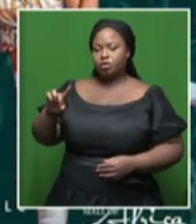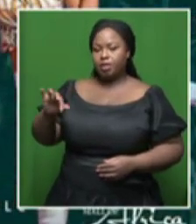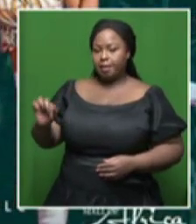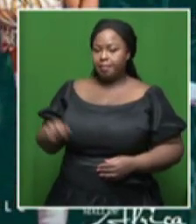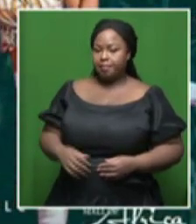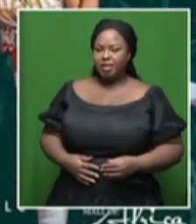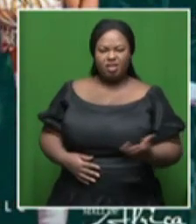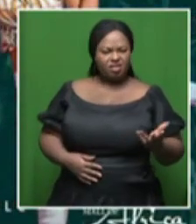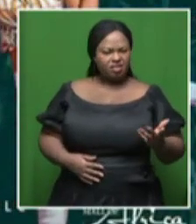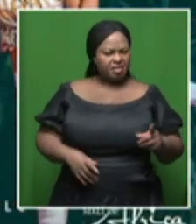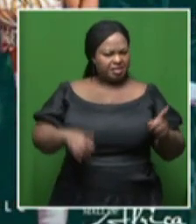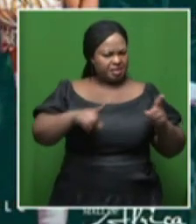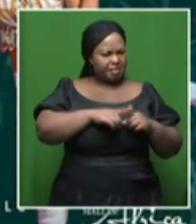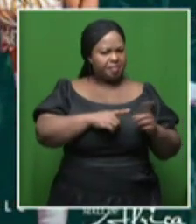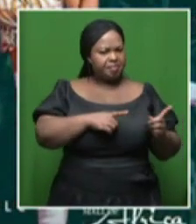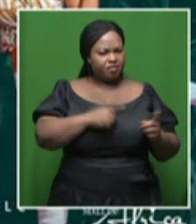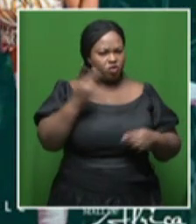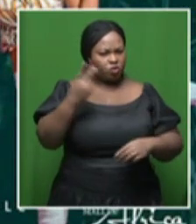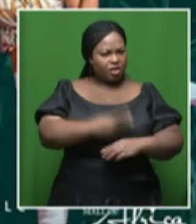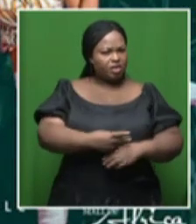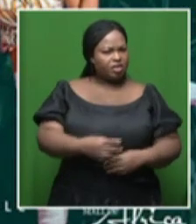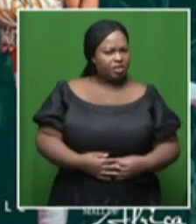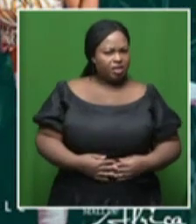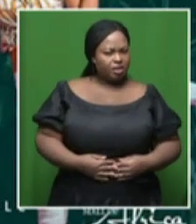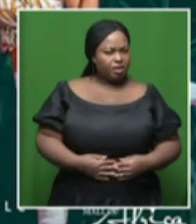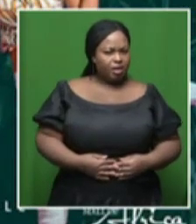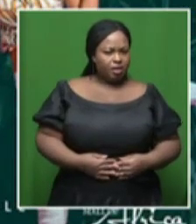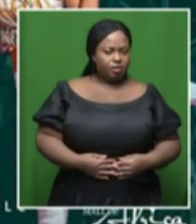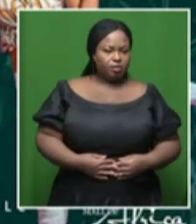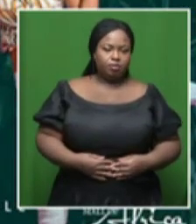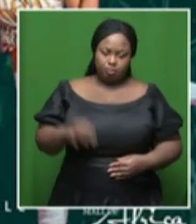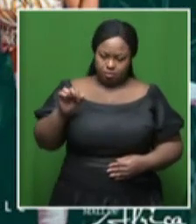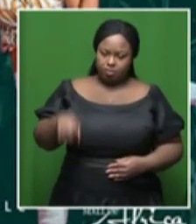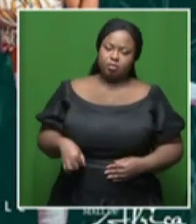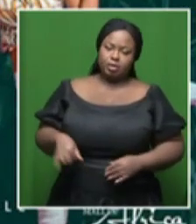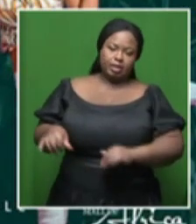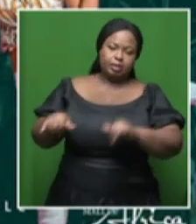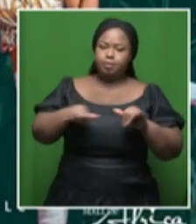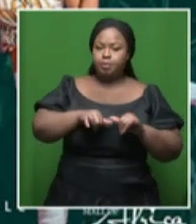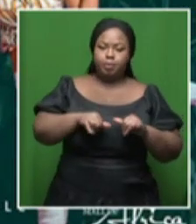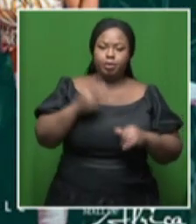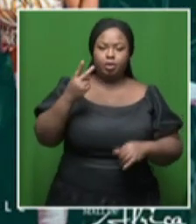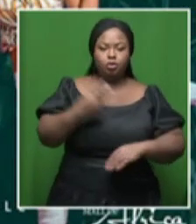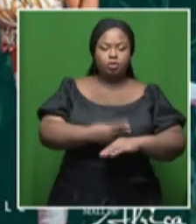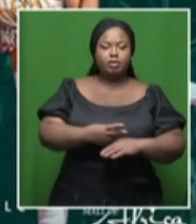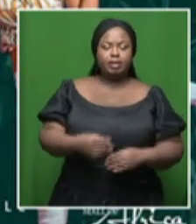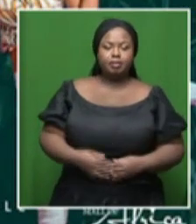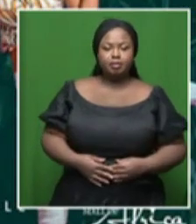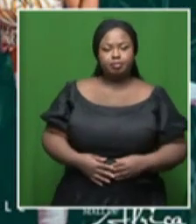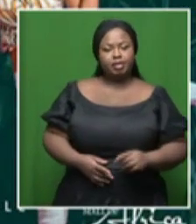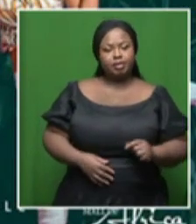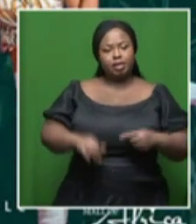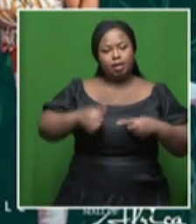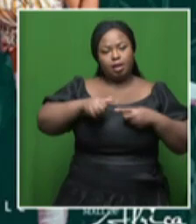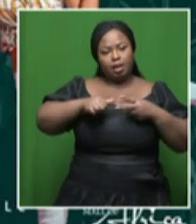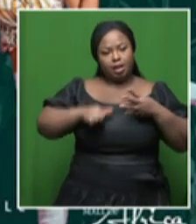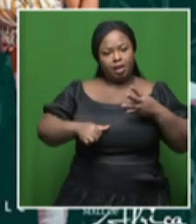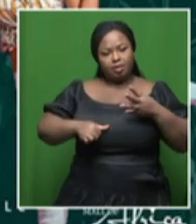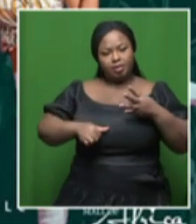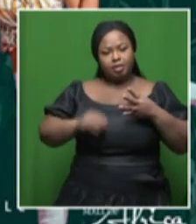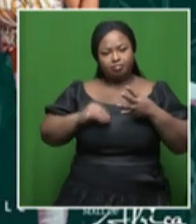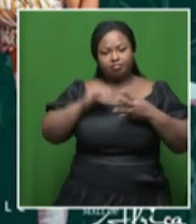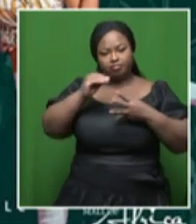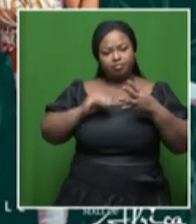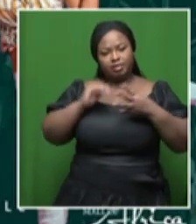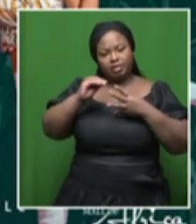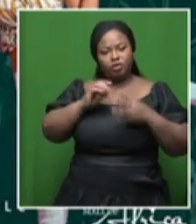it's the same thing on the 2 days? How's the 2 days going to work? Yeah, it's pretty much the same. Our lineup differs. So it's not all the same bands